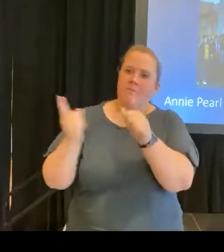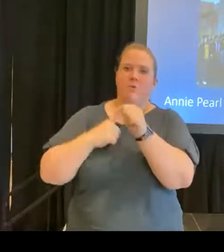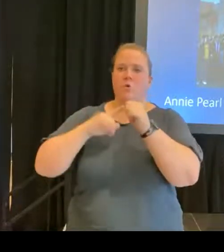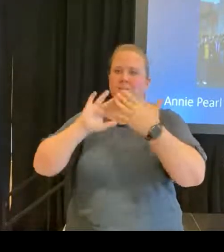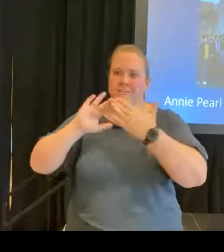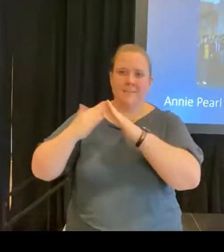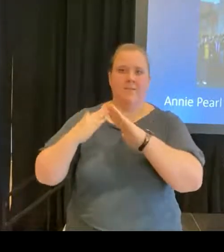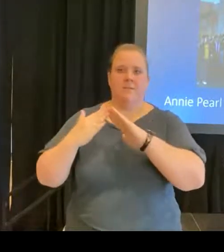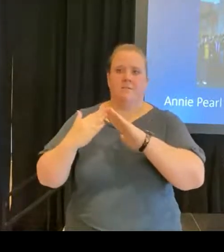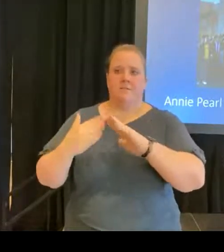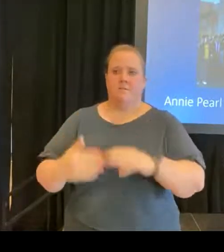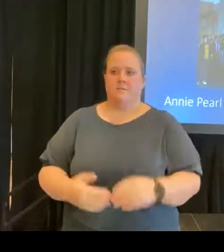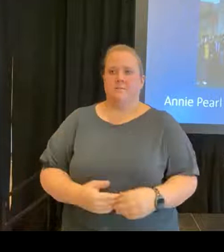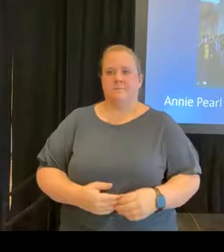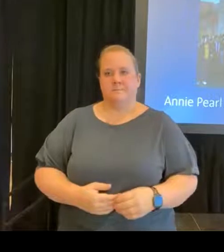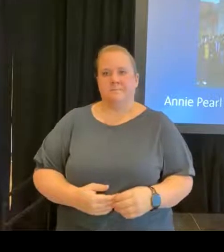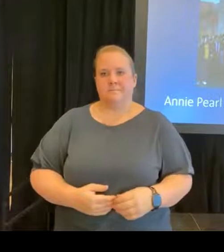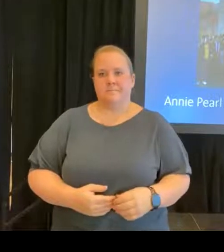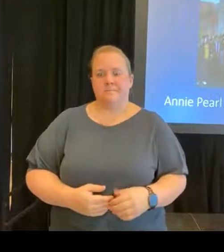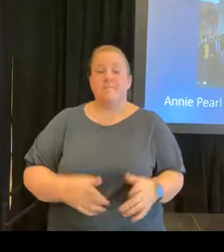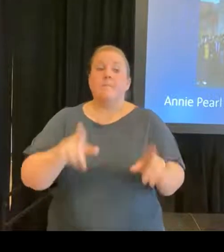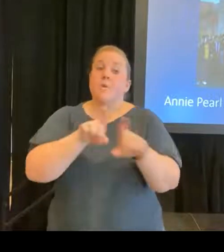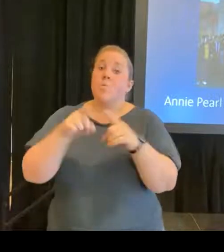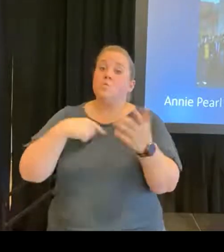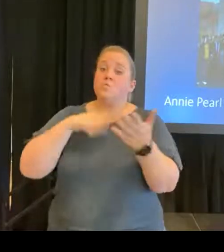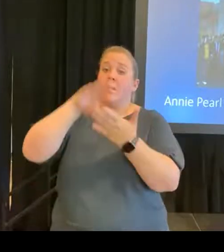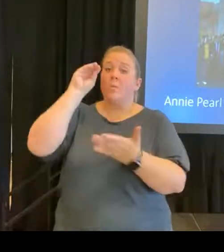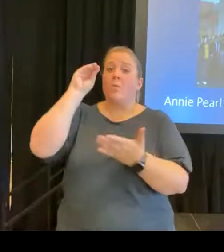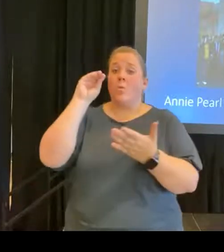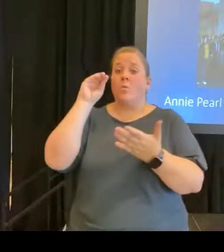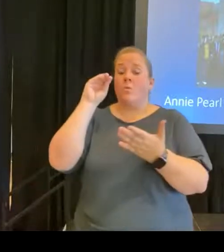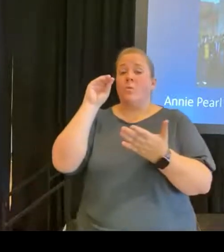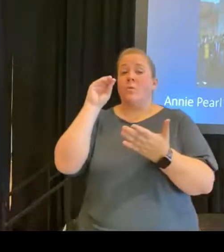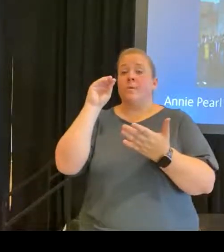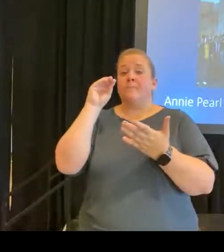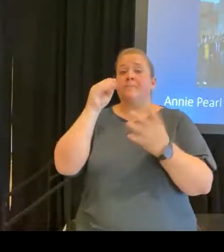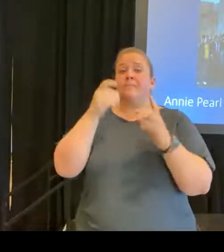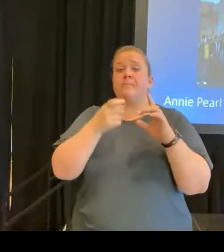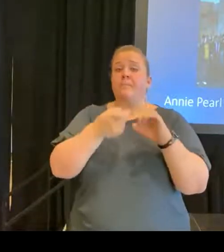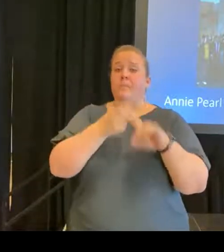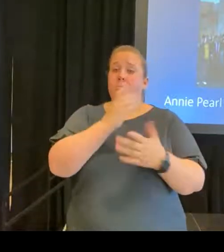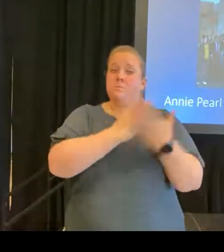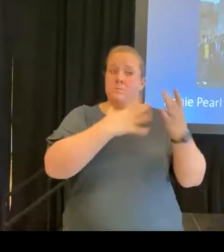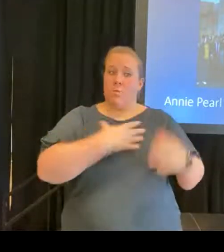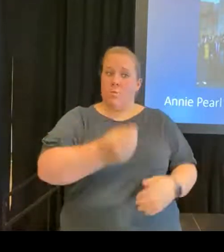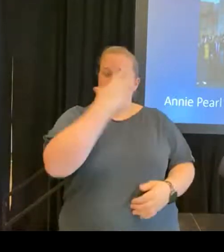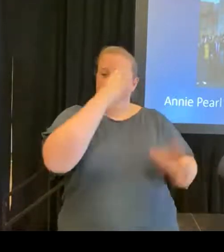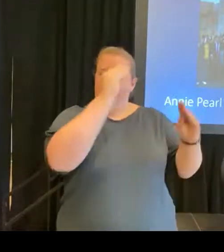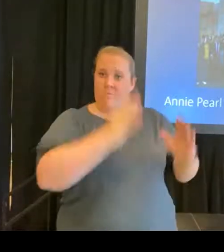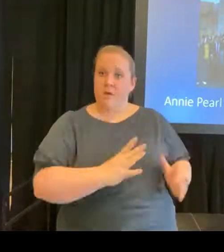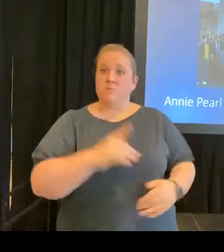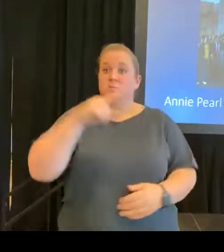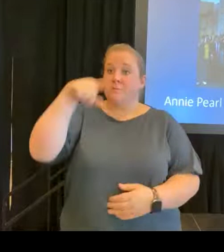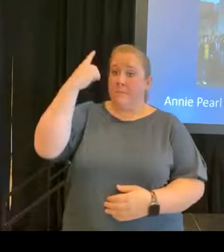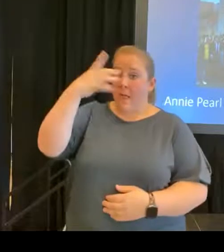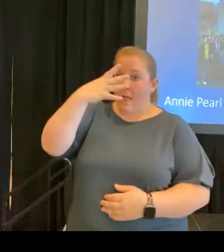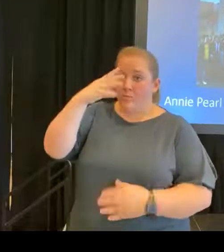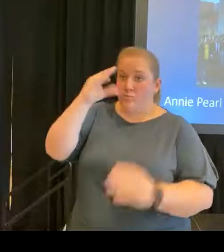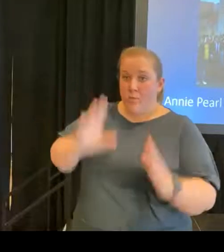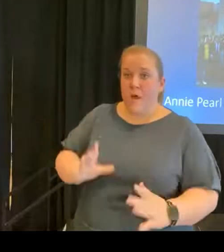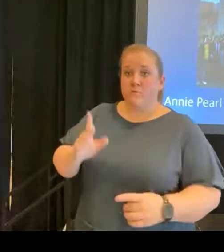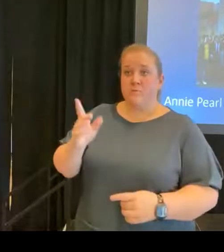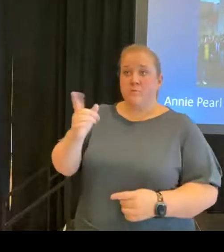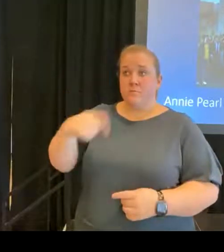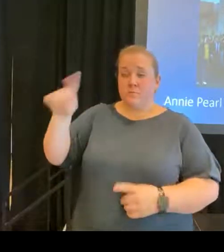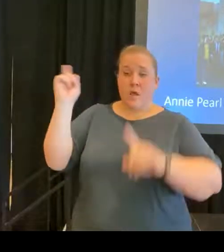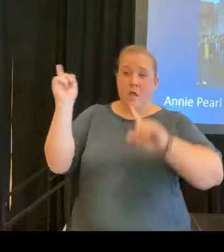world. And I'm also learning from some white professors and Black professors that come